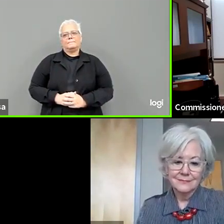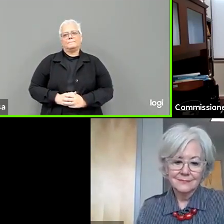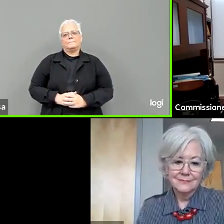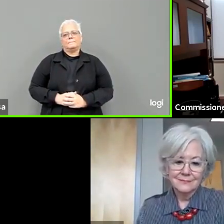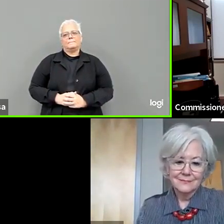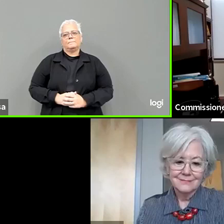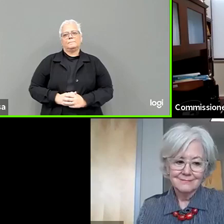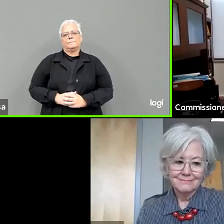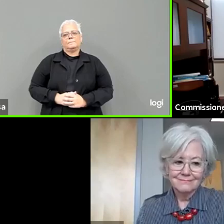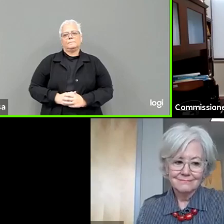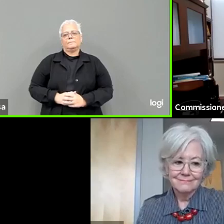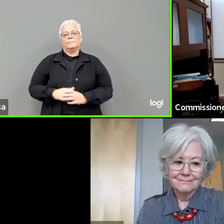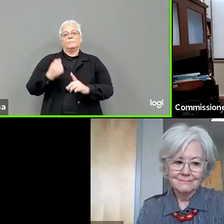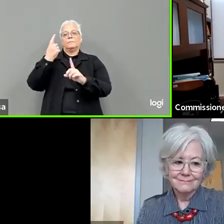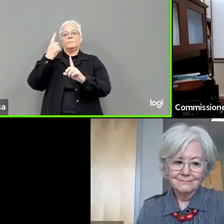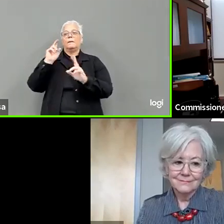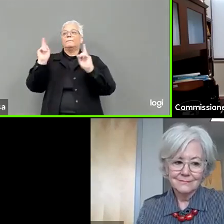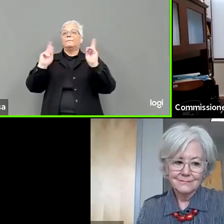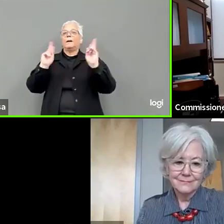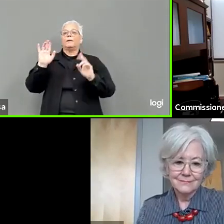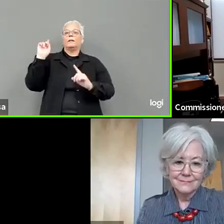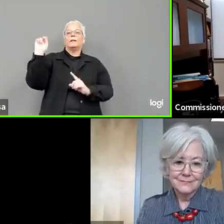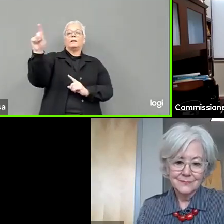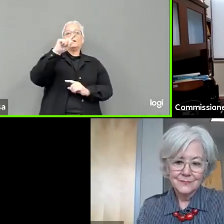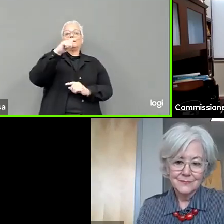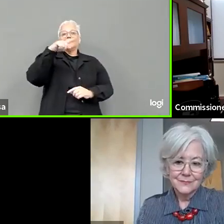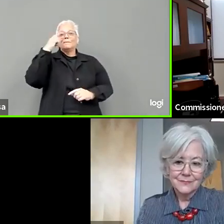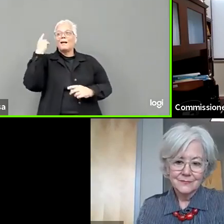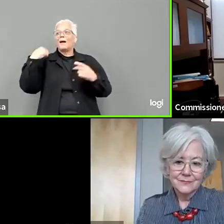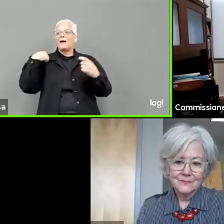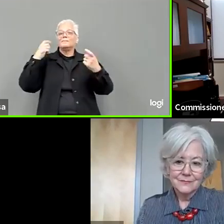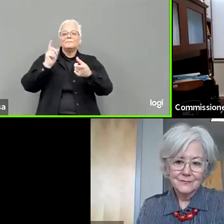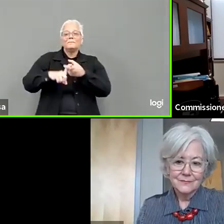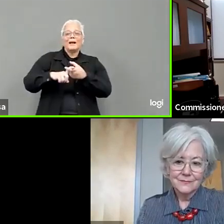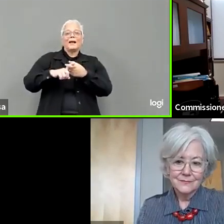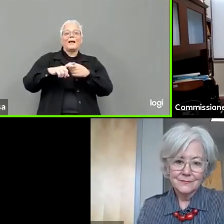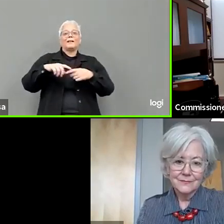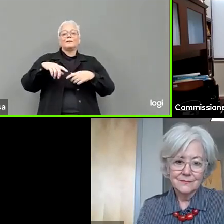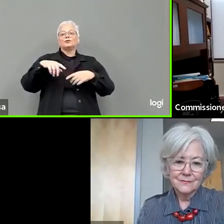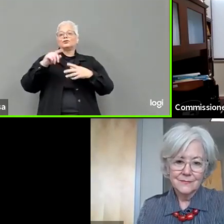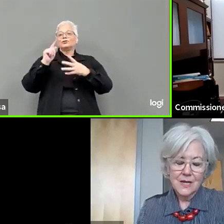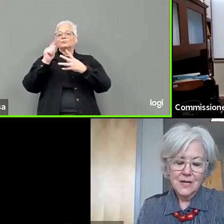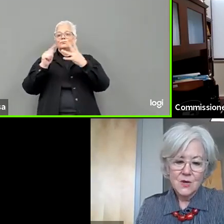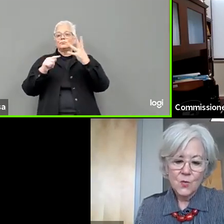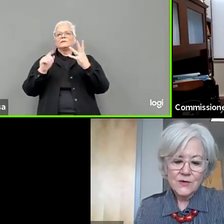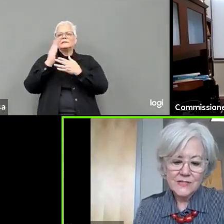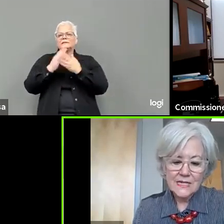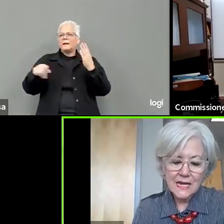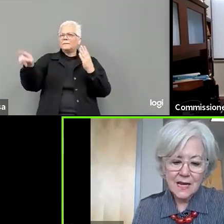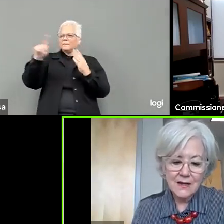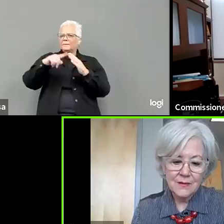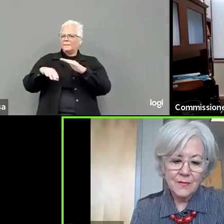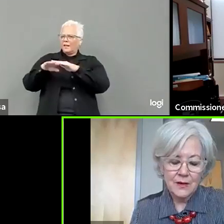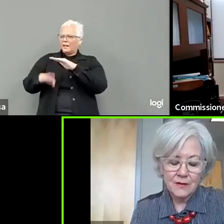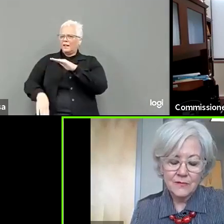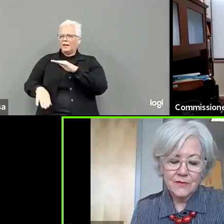are we doing here locally? Do you see it improving, and do we have any hard data? We